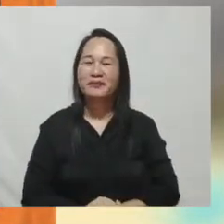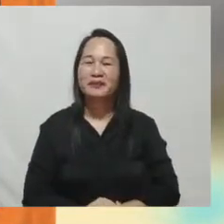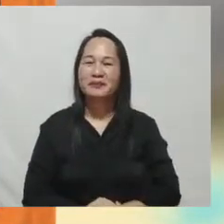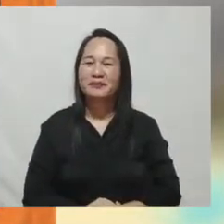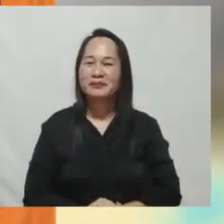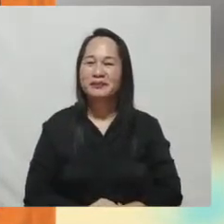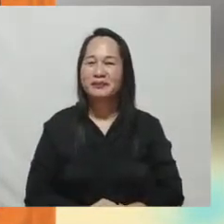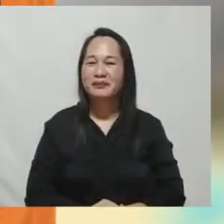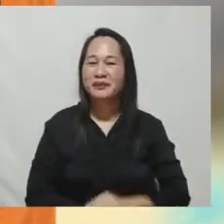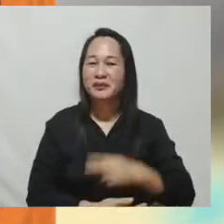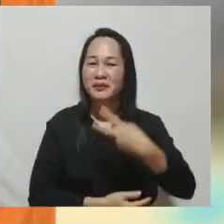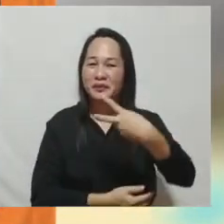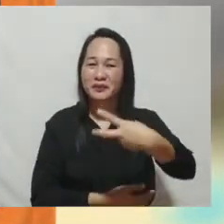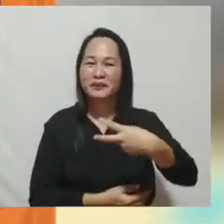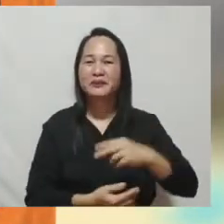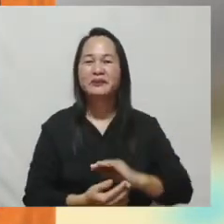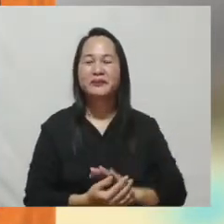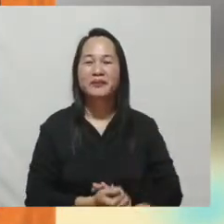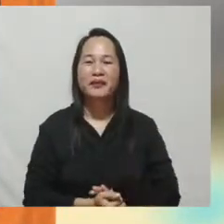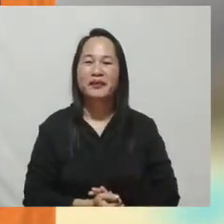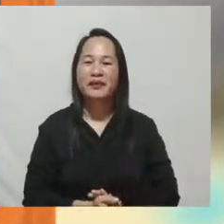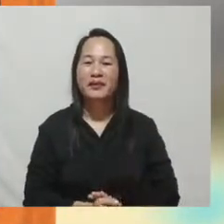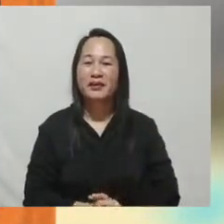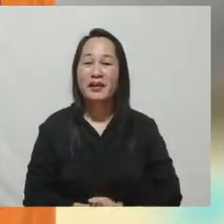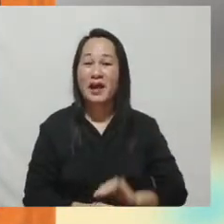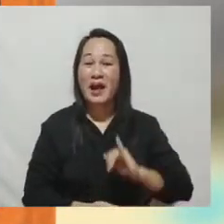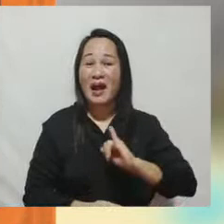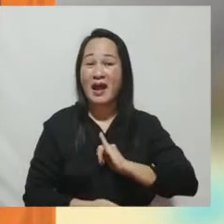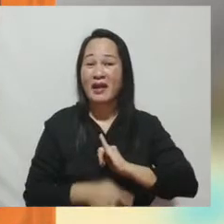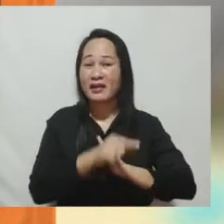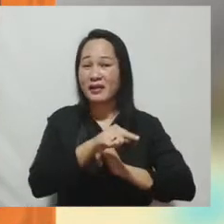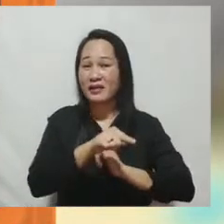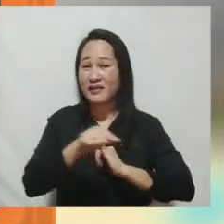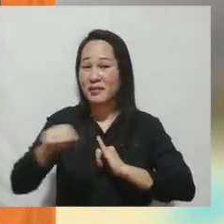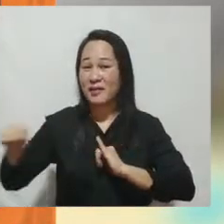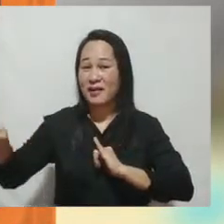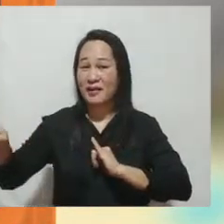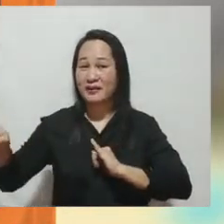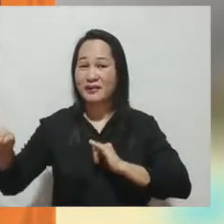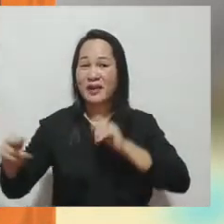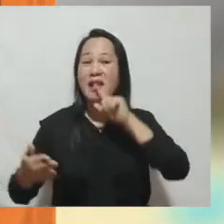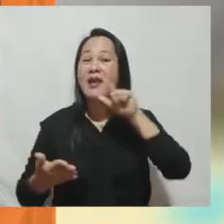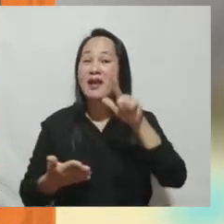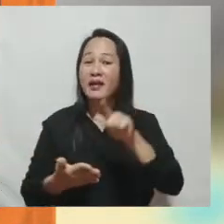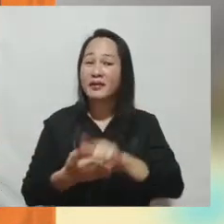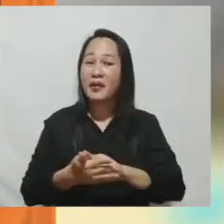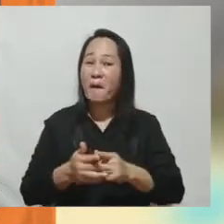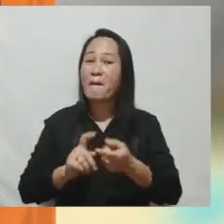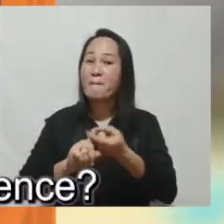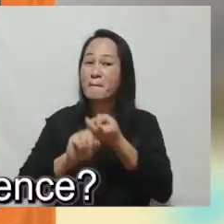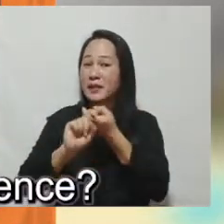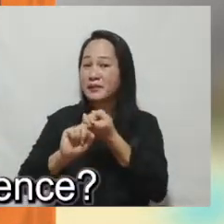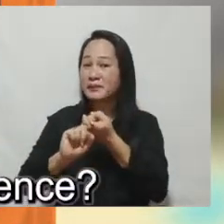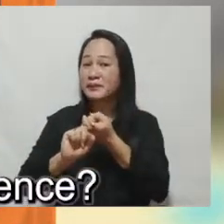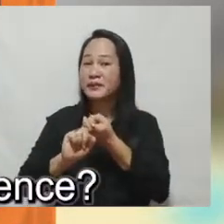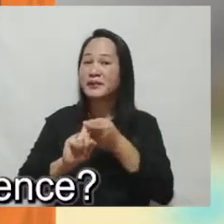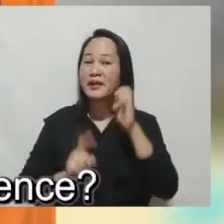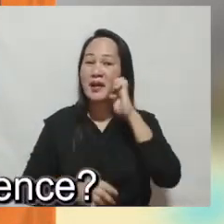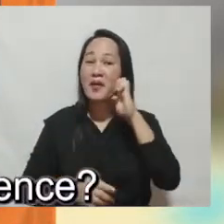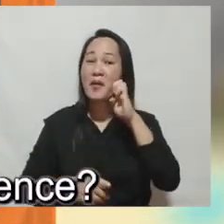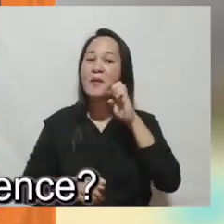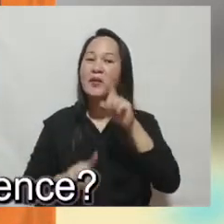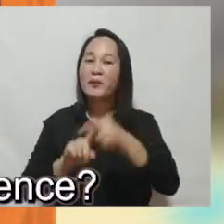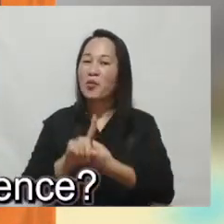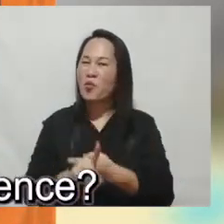Number 2. I write a letter to my best friend every month. What do you